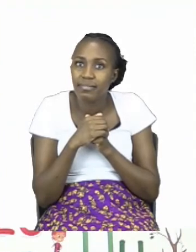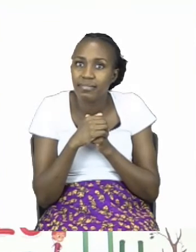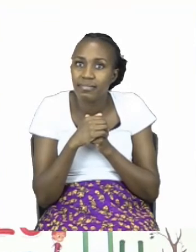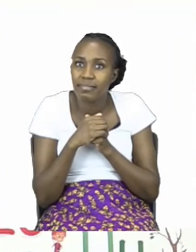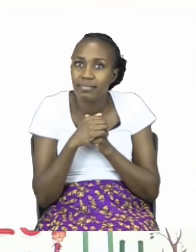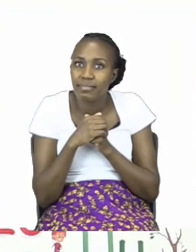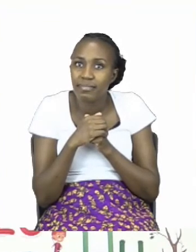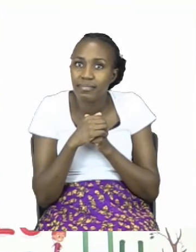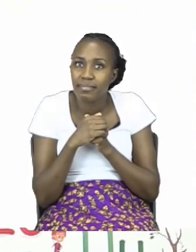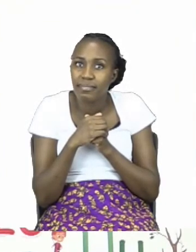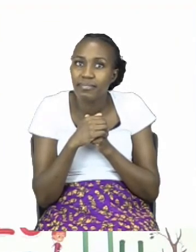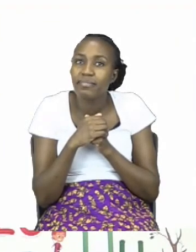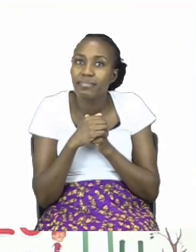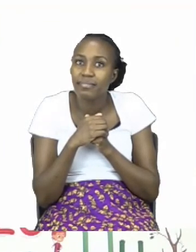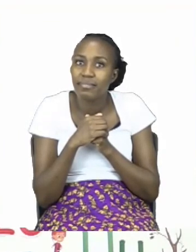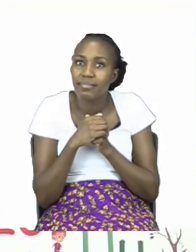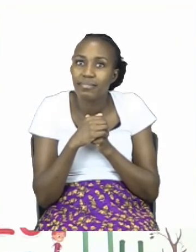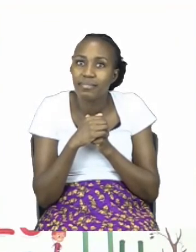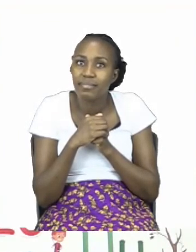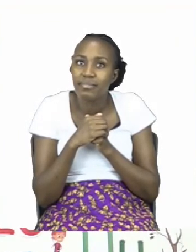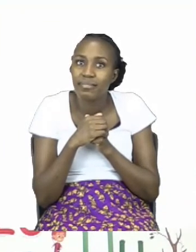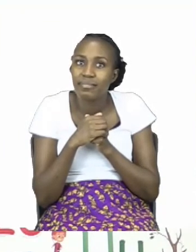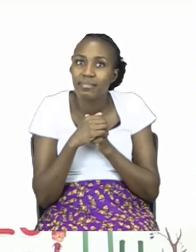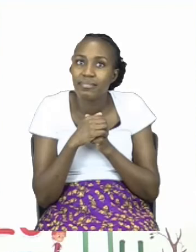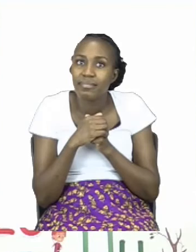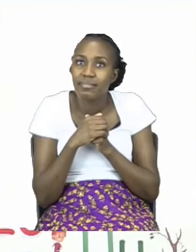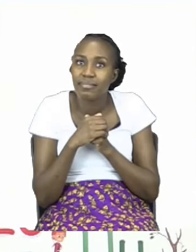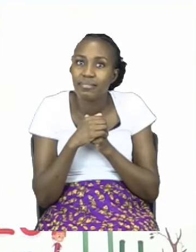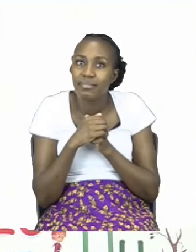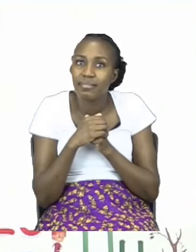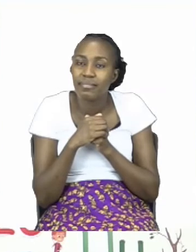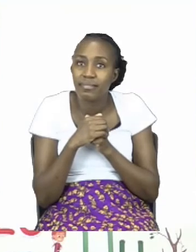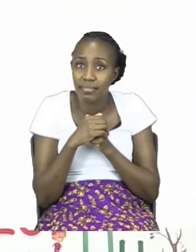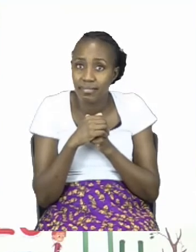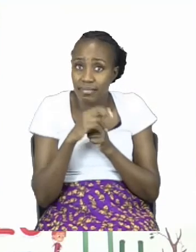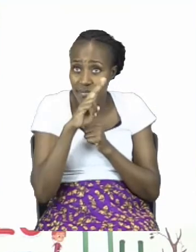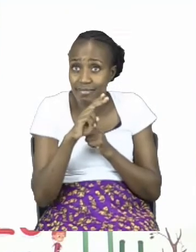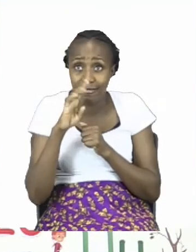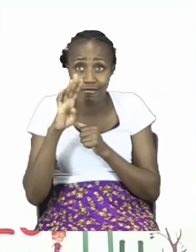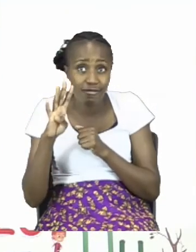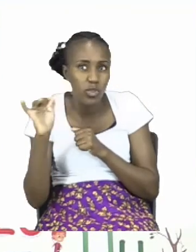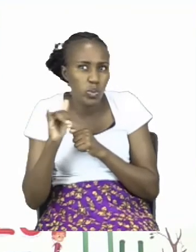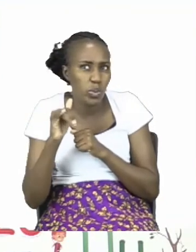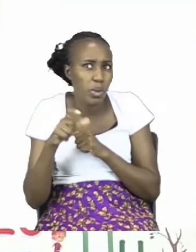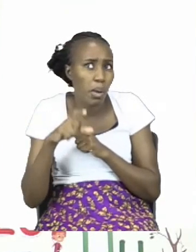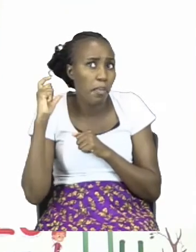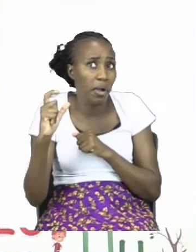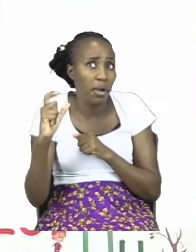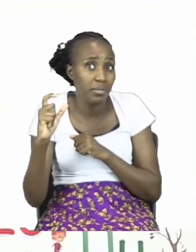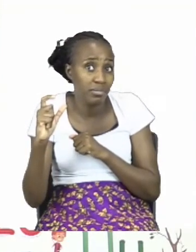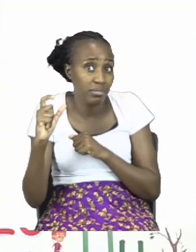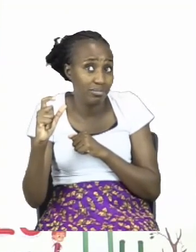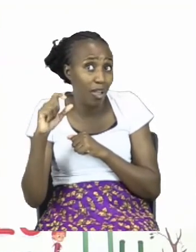and add it here. Then we have our 2 and our 4. Which number is bigger? Is